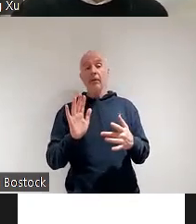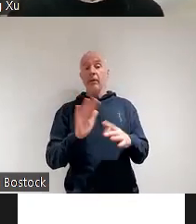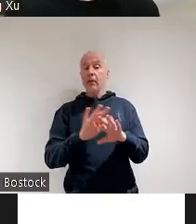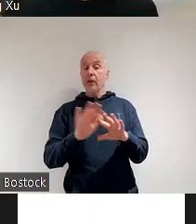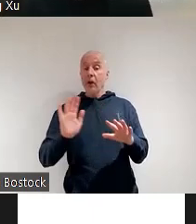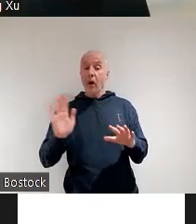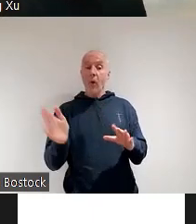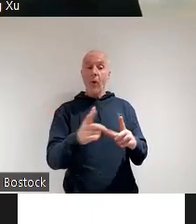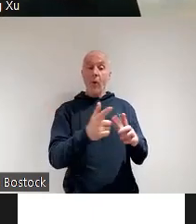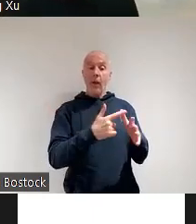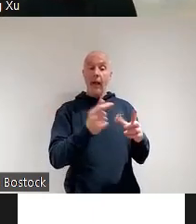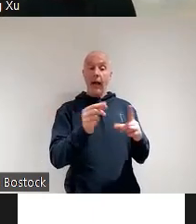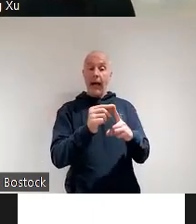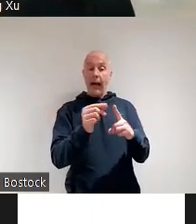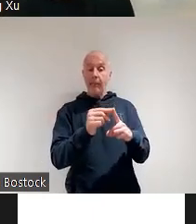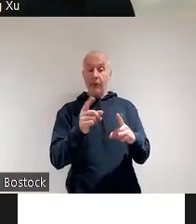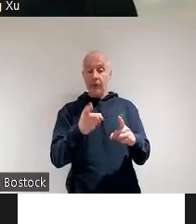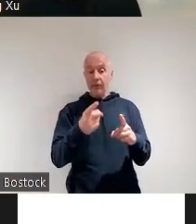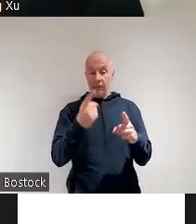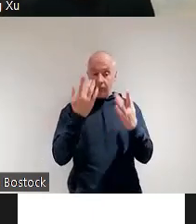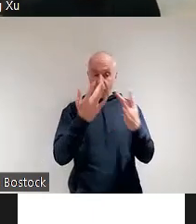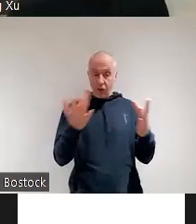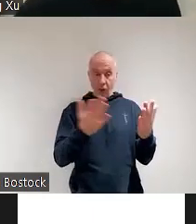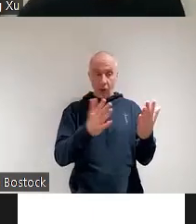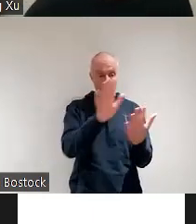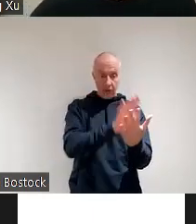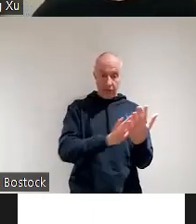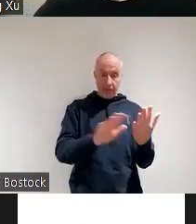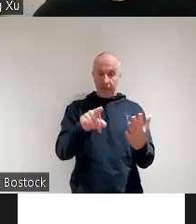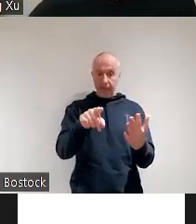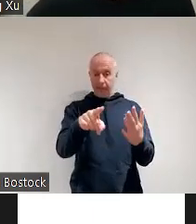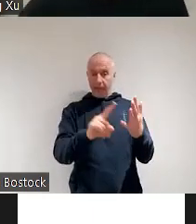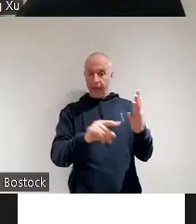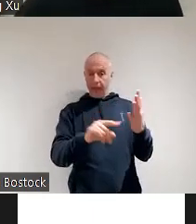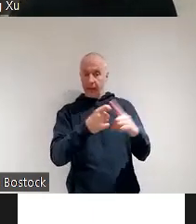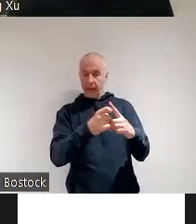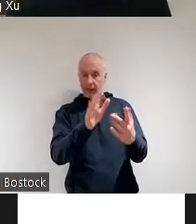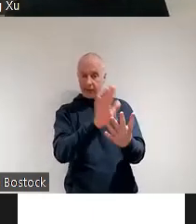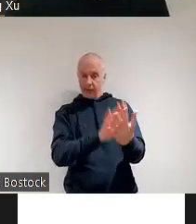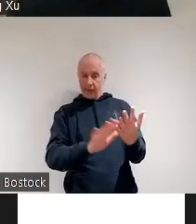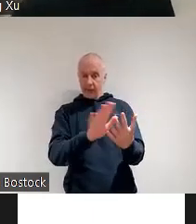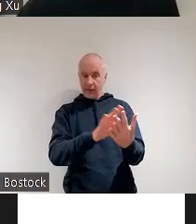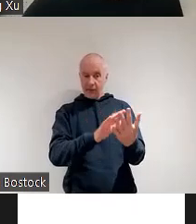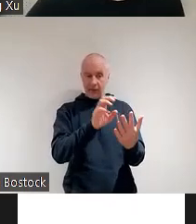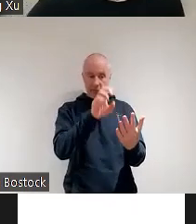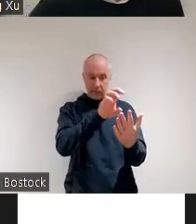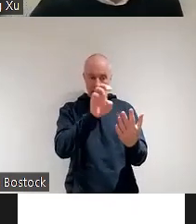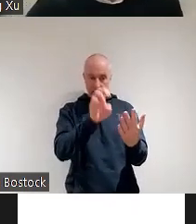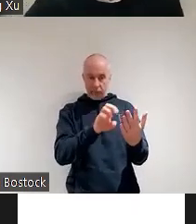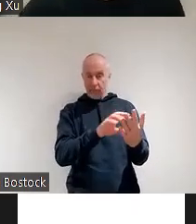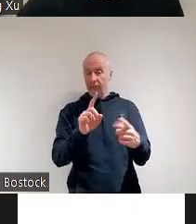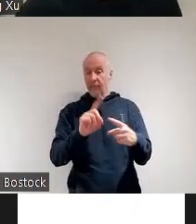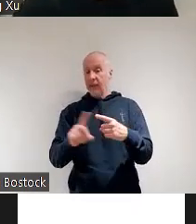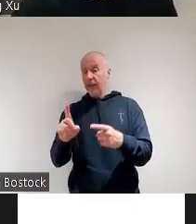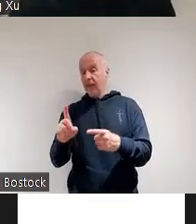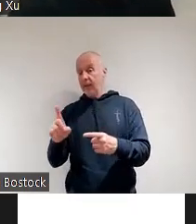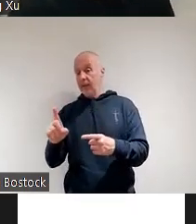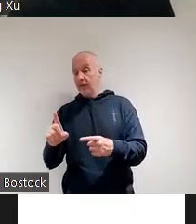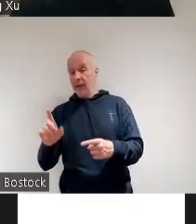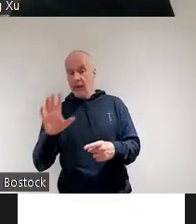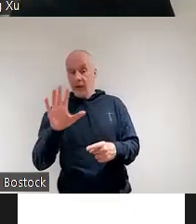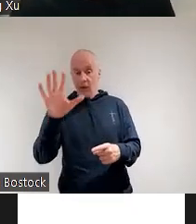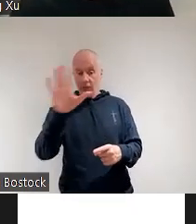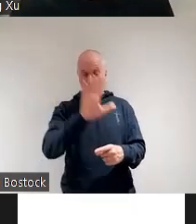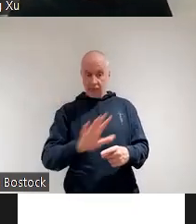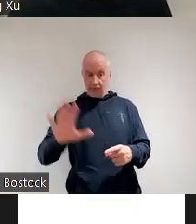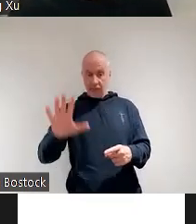the chargers. In UK, that map probably is one of the good ones. But if you go to different country, you have to download a different app.